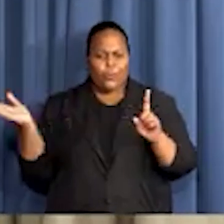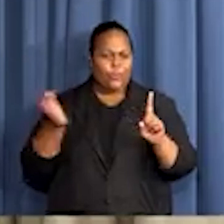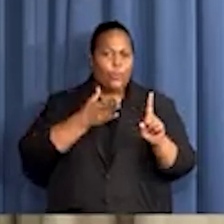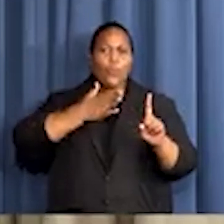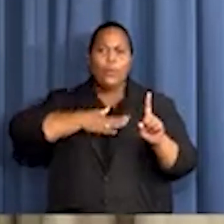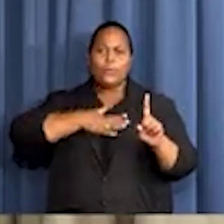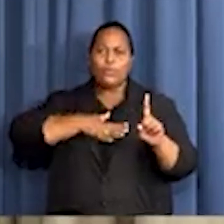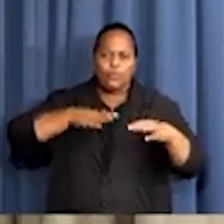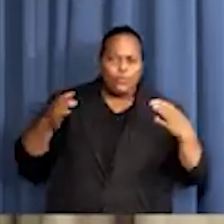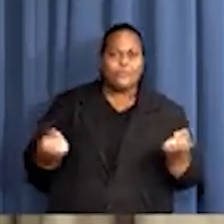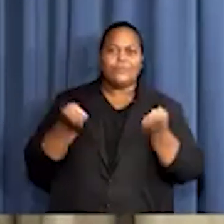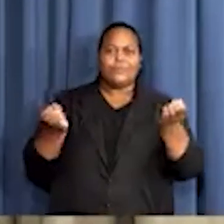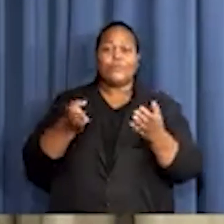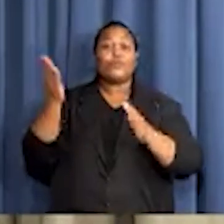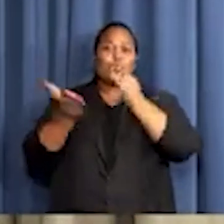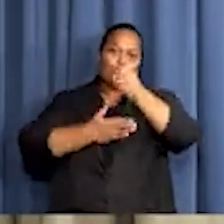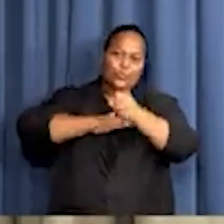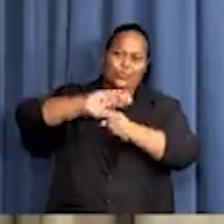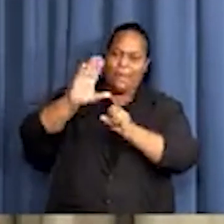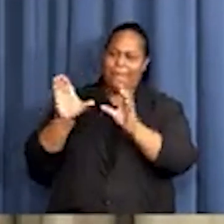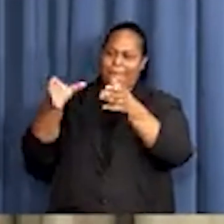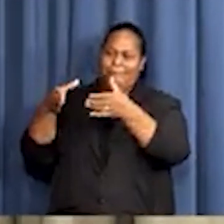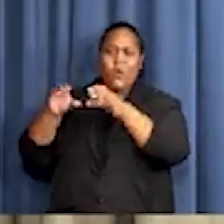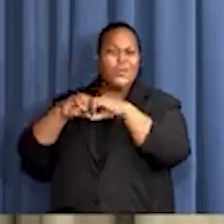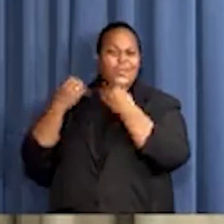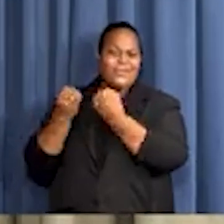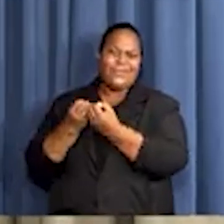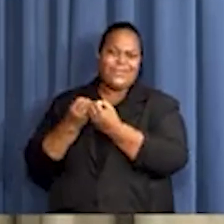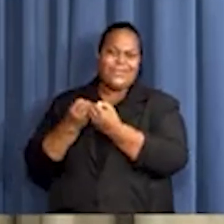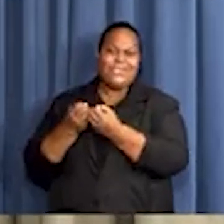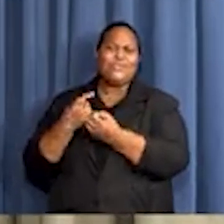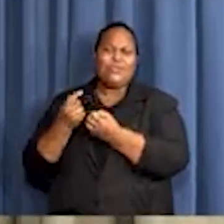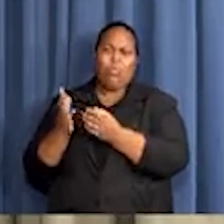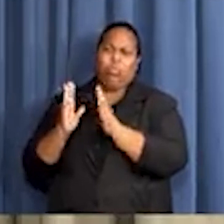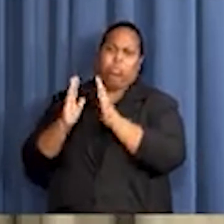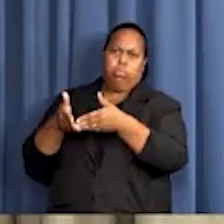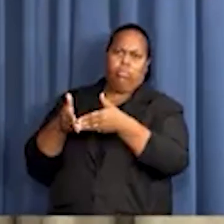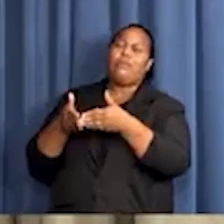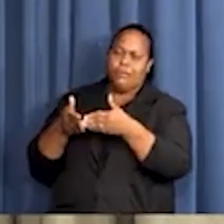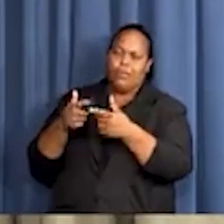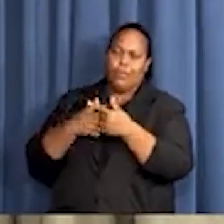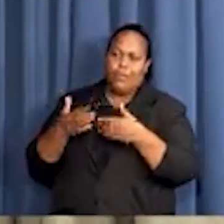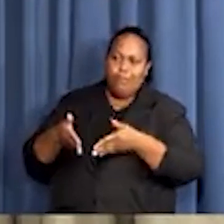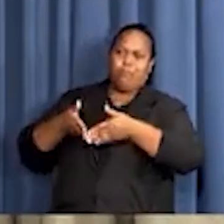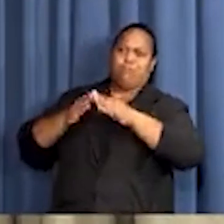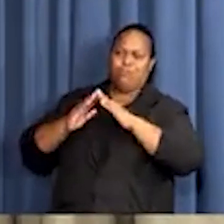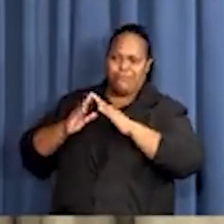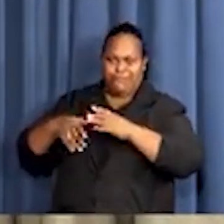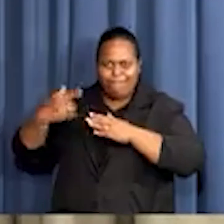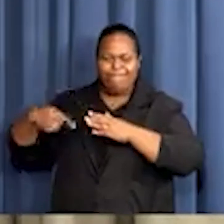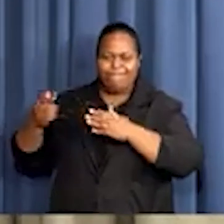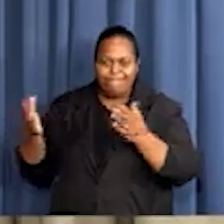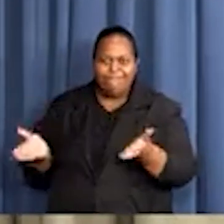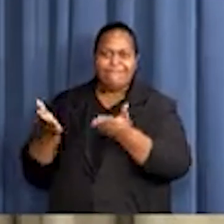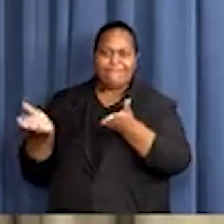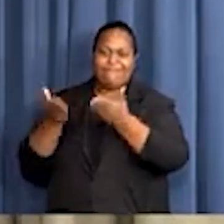revitalize the sugar industry that had come very close to collapse. The main initiative at the